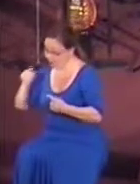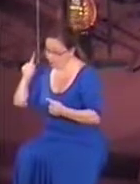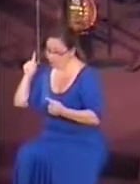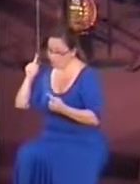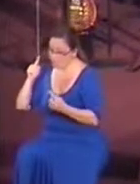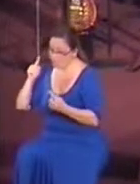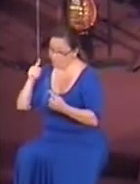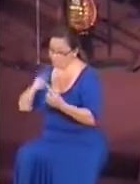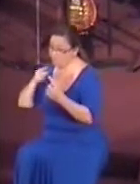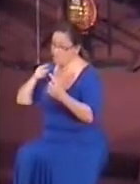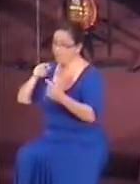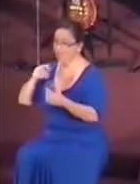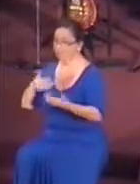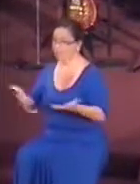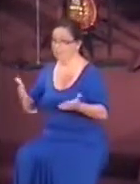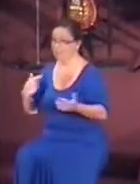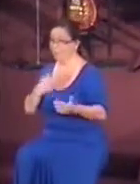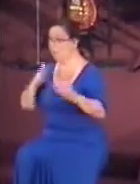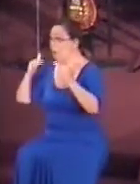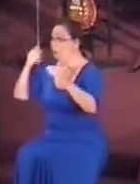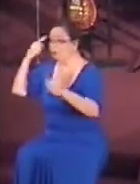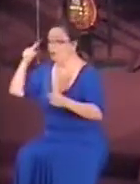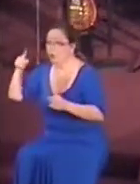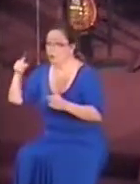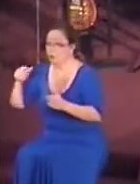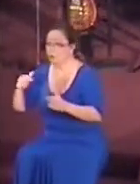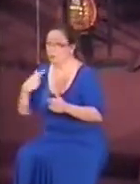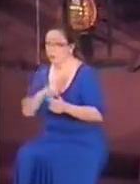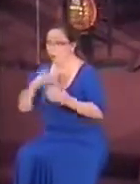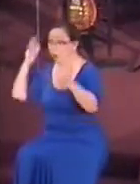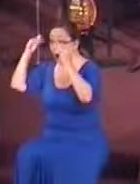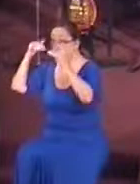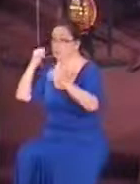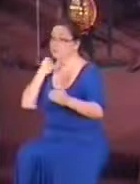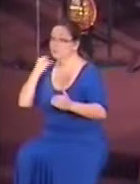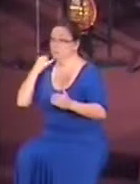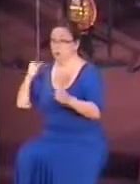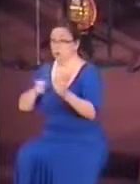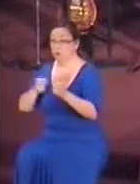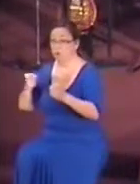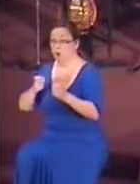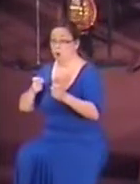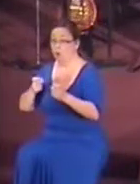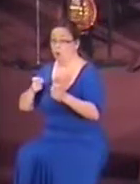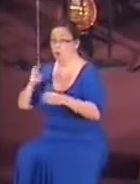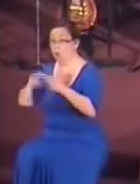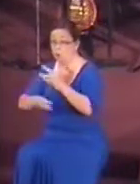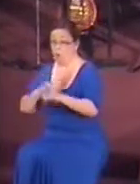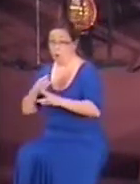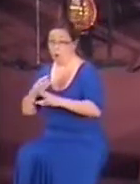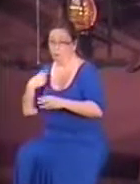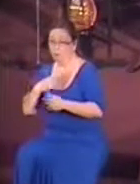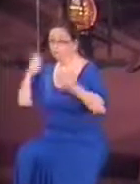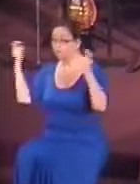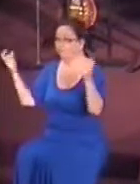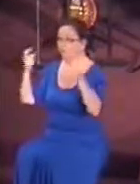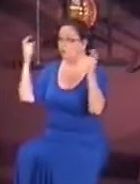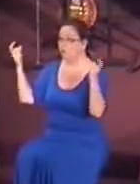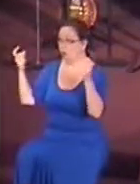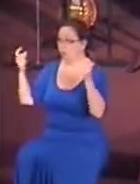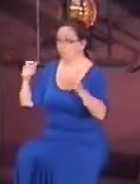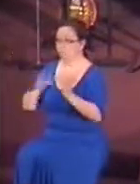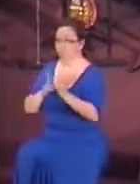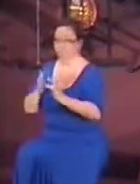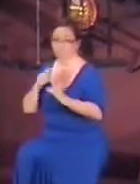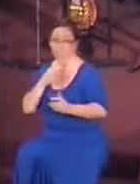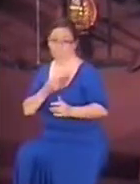that's been keeping us alive, that we've been hoping for? We are hoping that Israel controls and dominates the world and we're victorious, and Jesus is